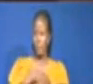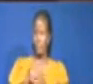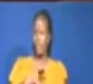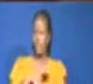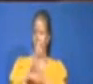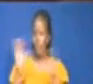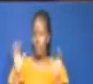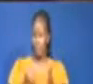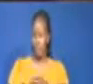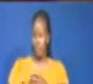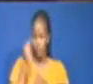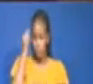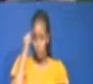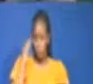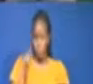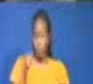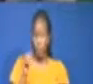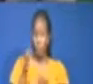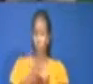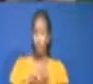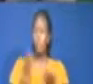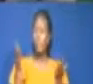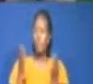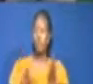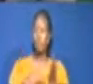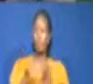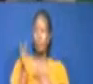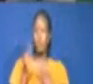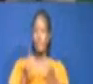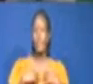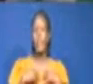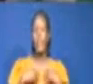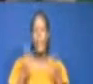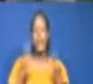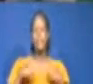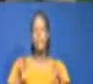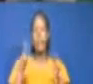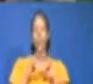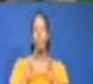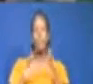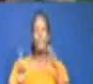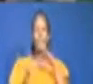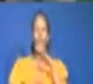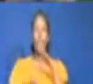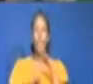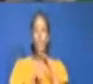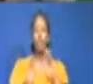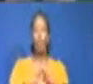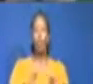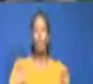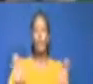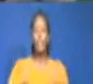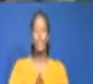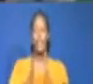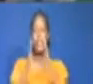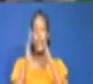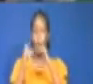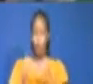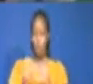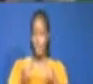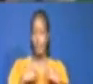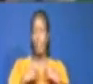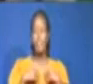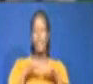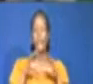For these properties to be sold, they were valued by the Ministry of Lands and Housing then, and they were given a market value.